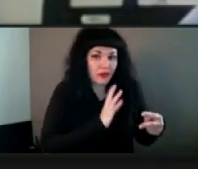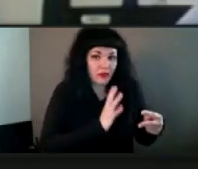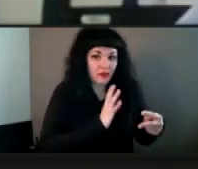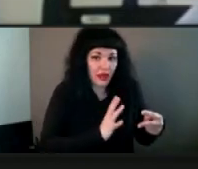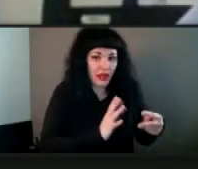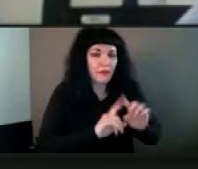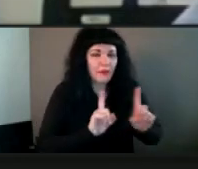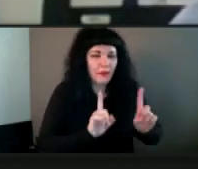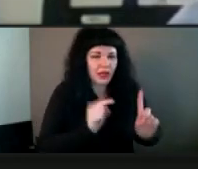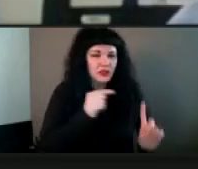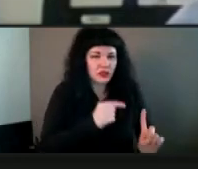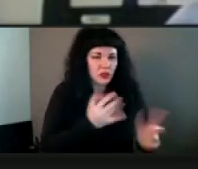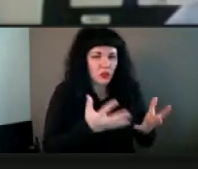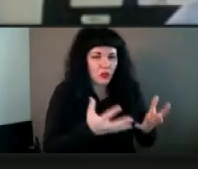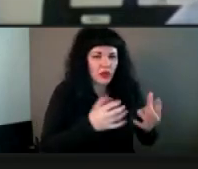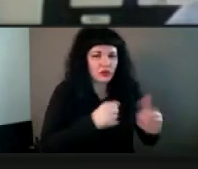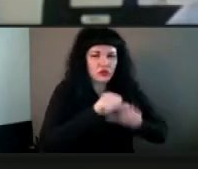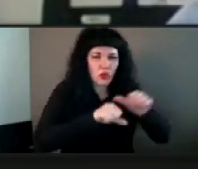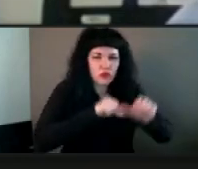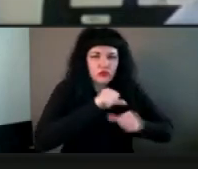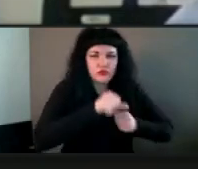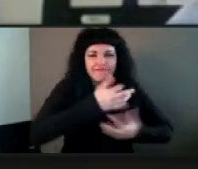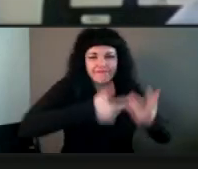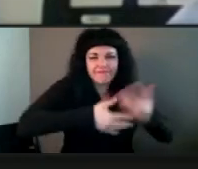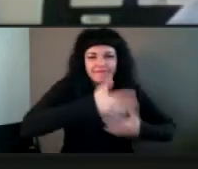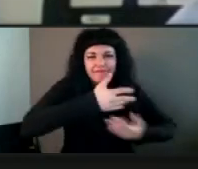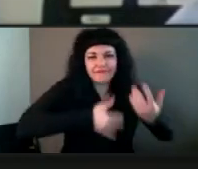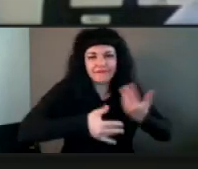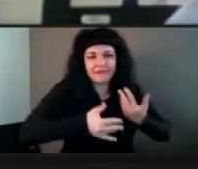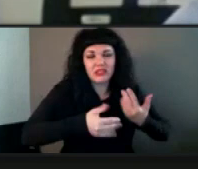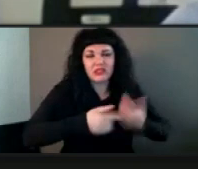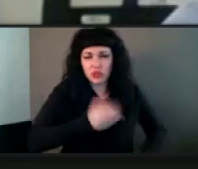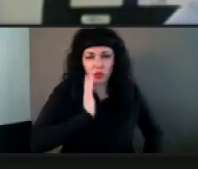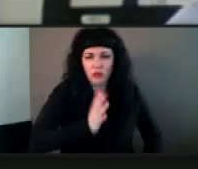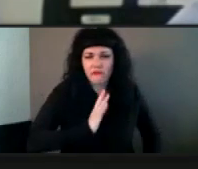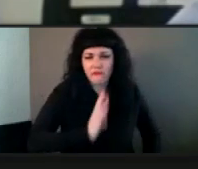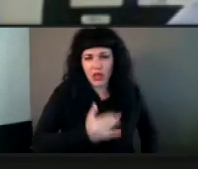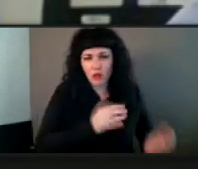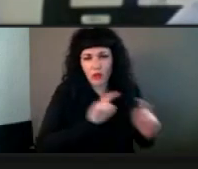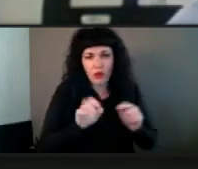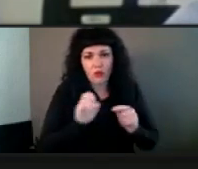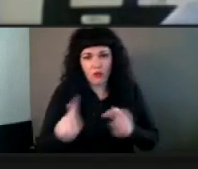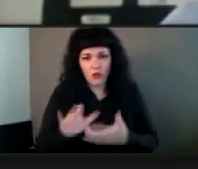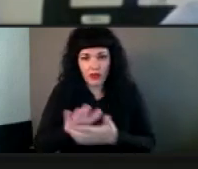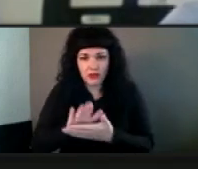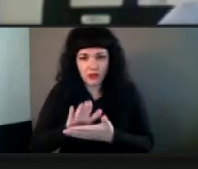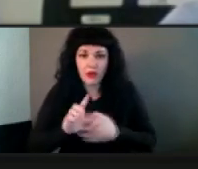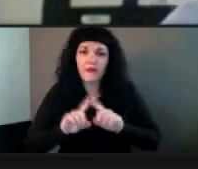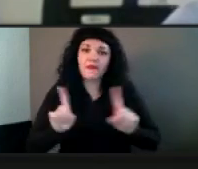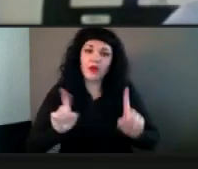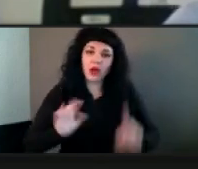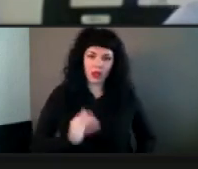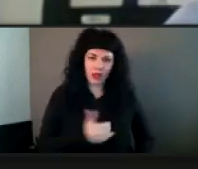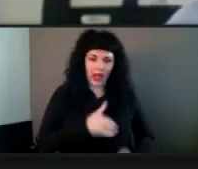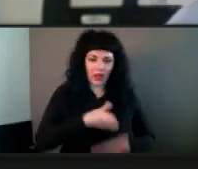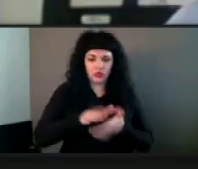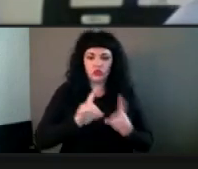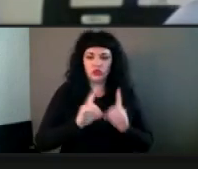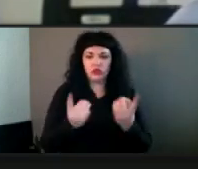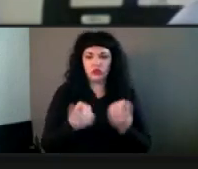right now we are hearing from our own district that I don't think there's going to be in-person offered at this